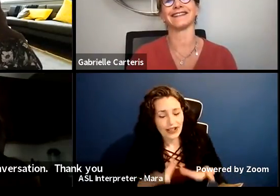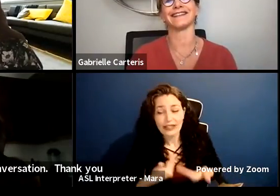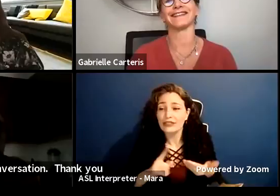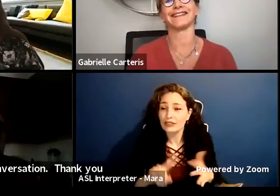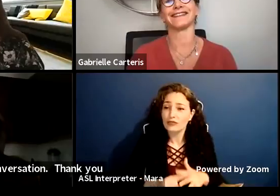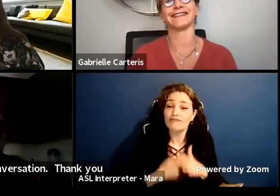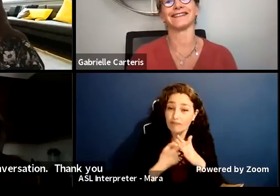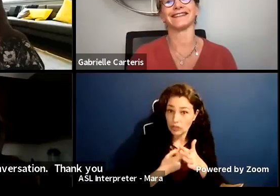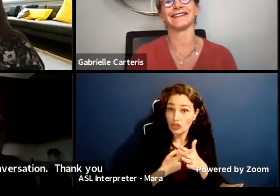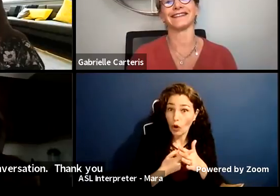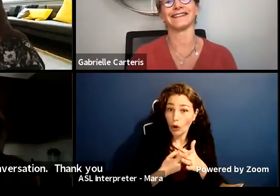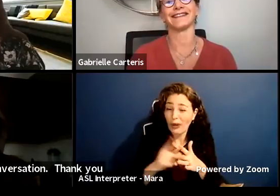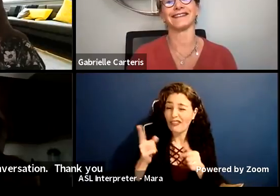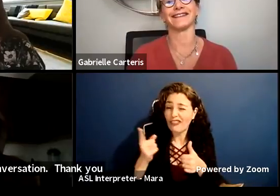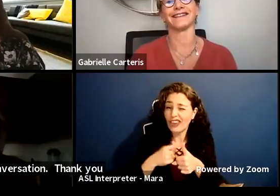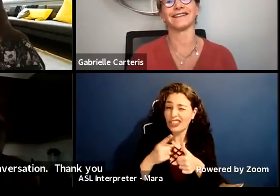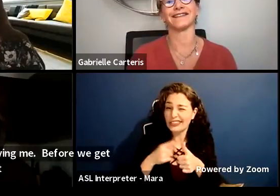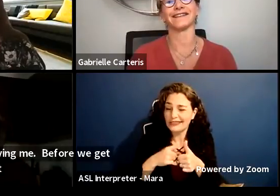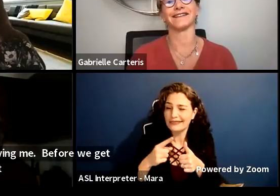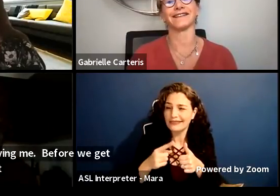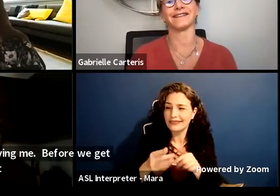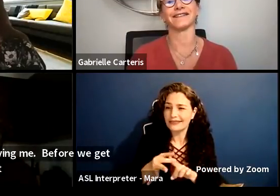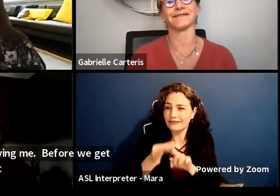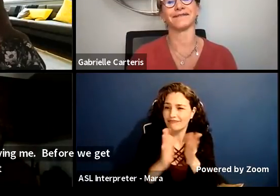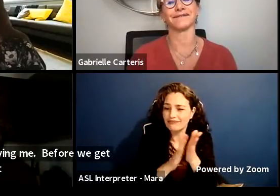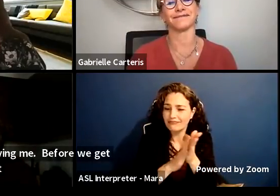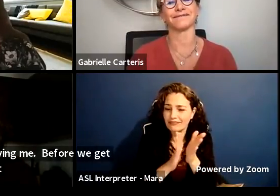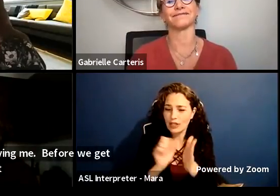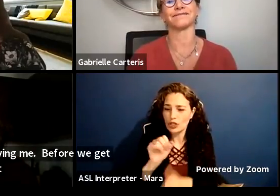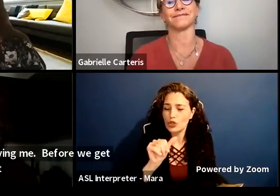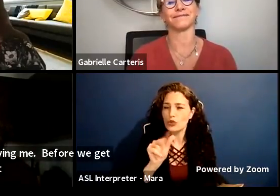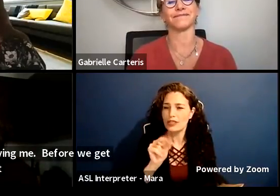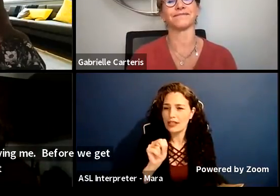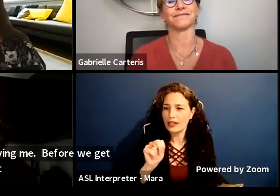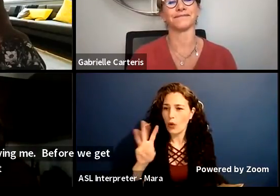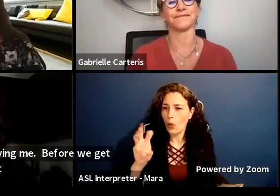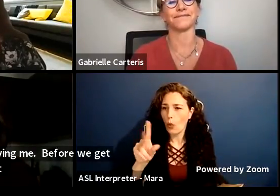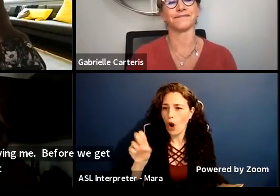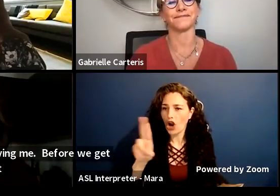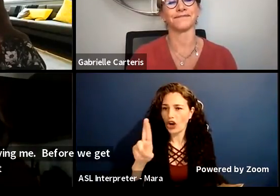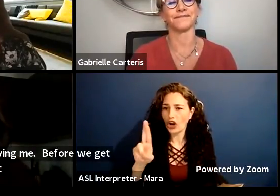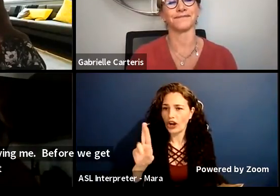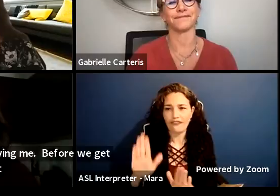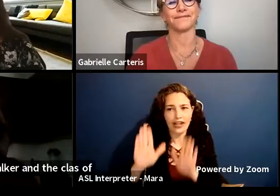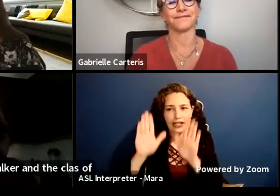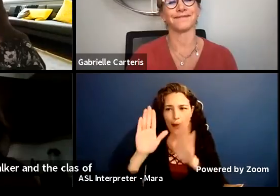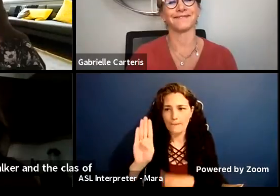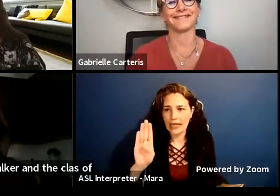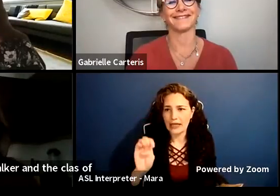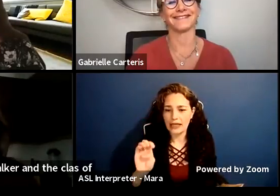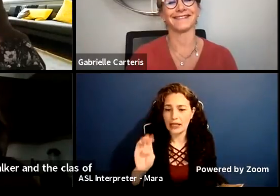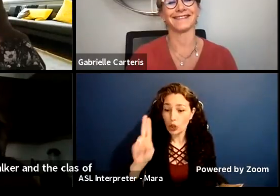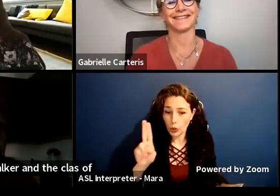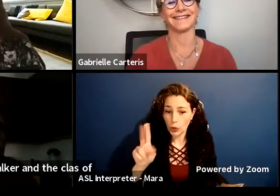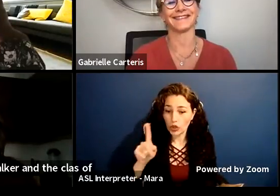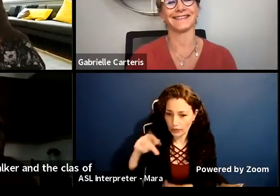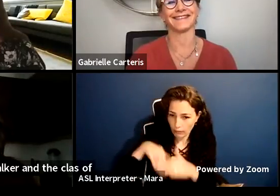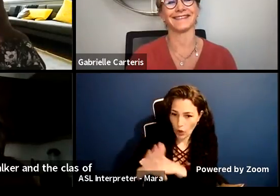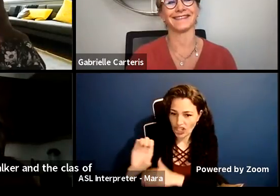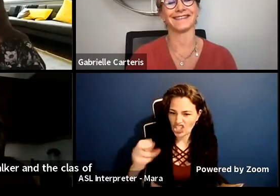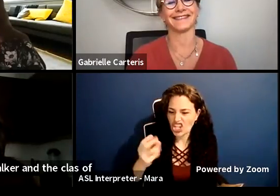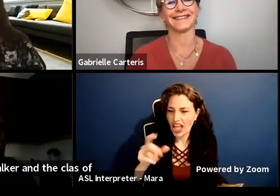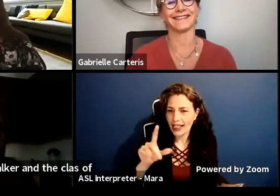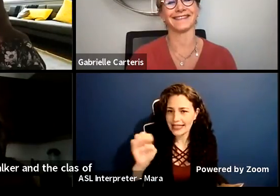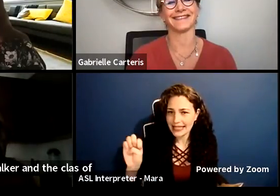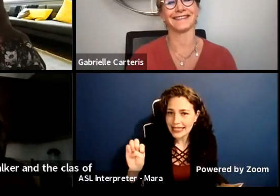shout out to Susan Walker and the class at BU, which is watching. As somebody who was born in Chelsea and who spent my first